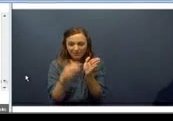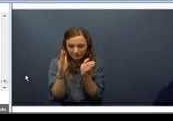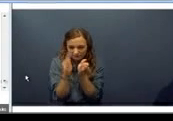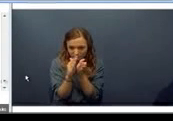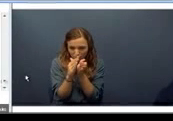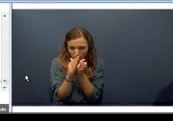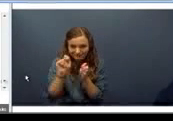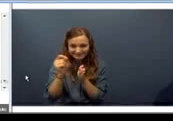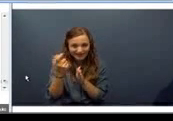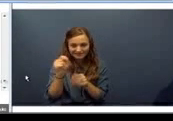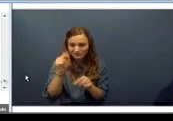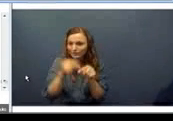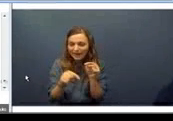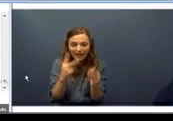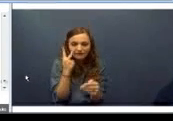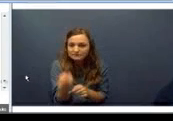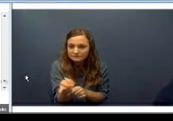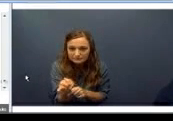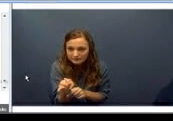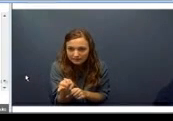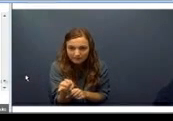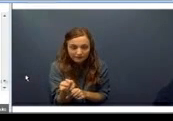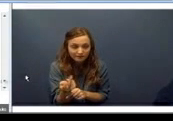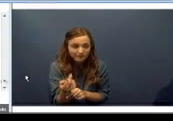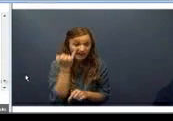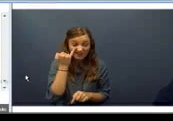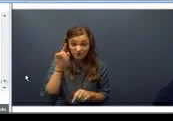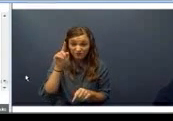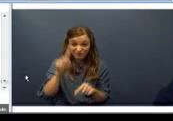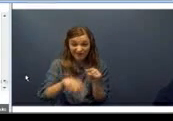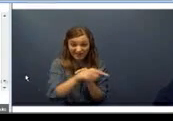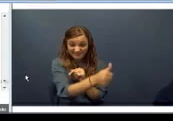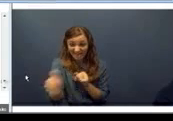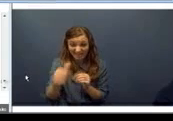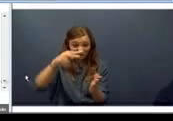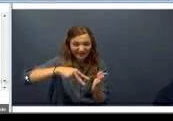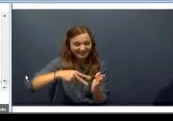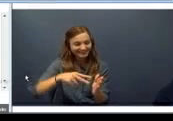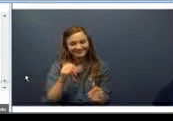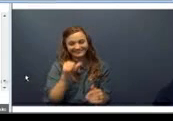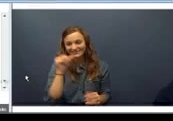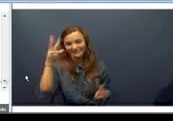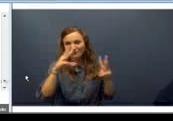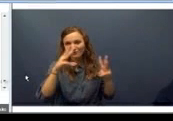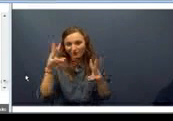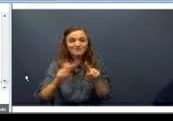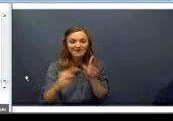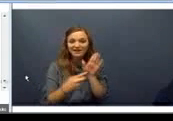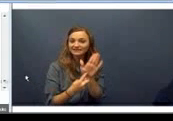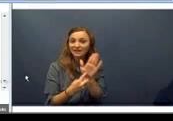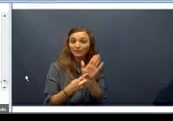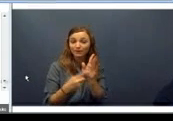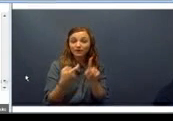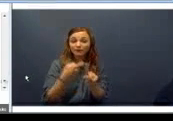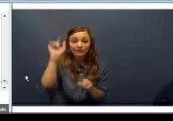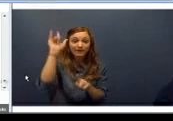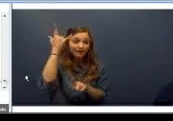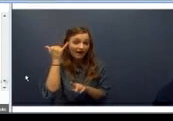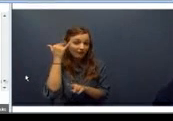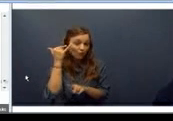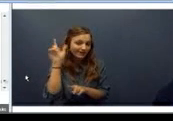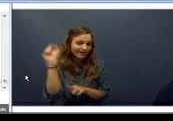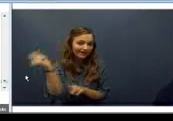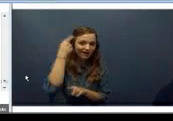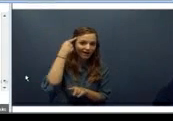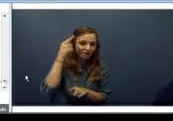Here's examples of small text. These are unreadable, so if you're not seeing the screen, don't worry about it. But these are examples from